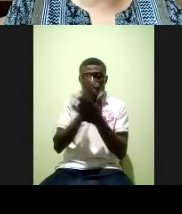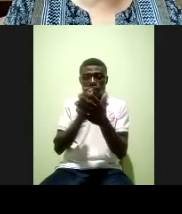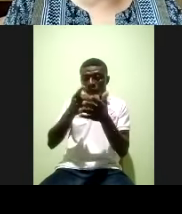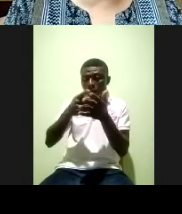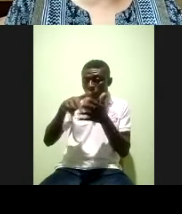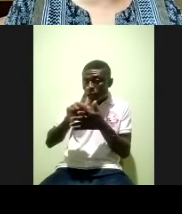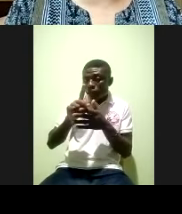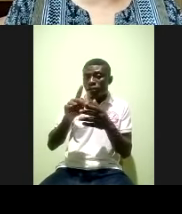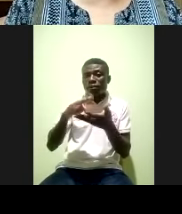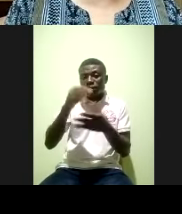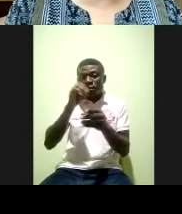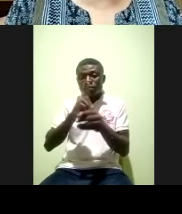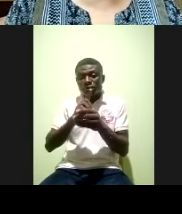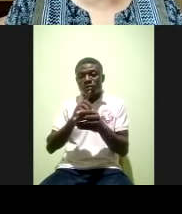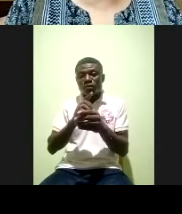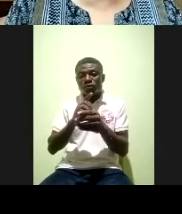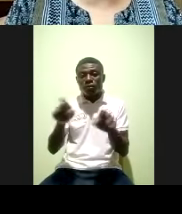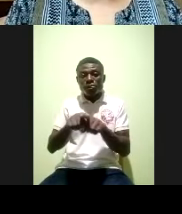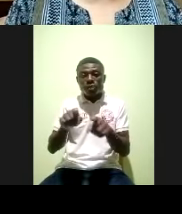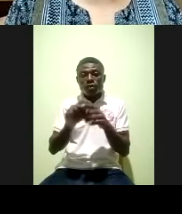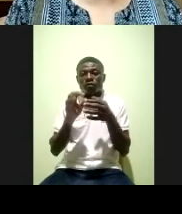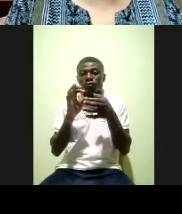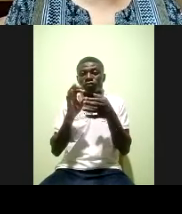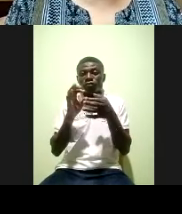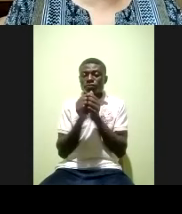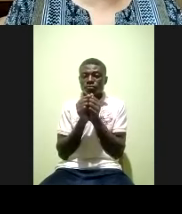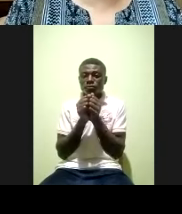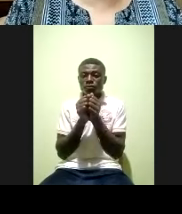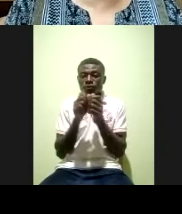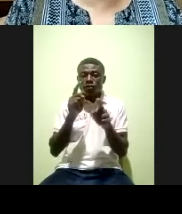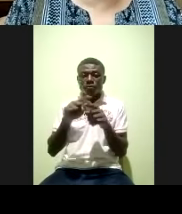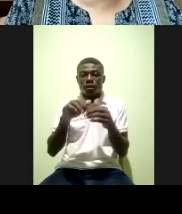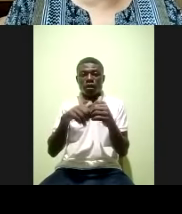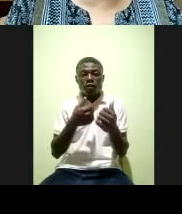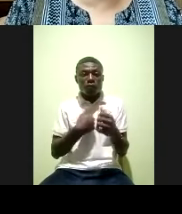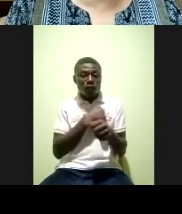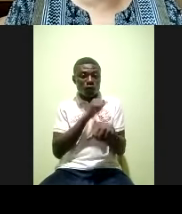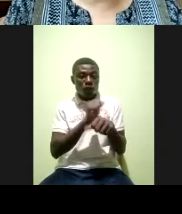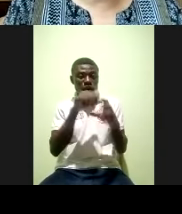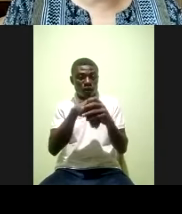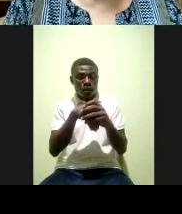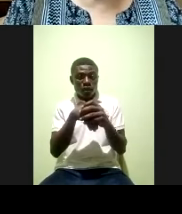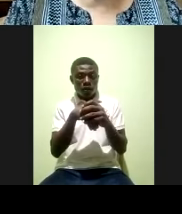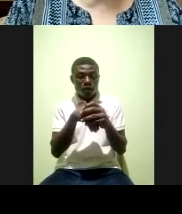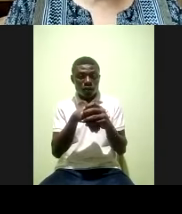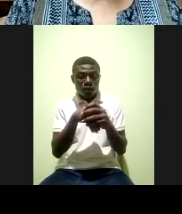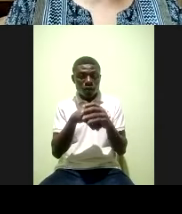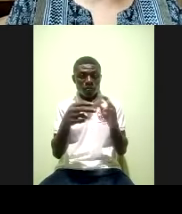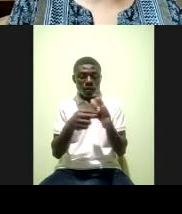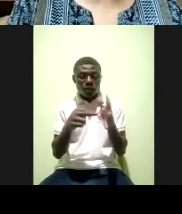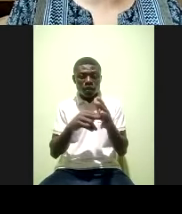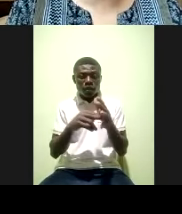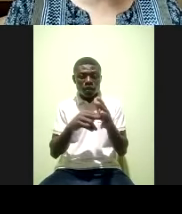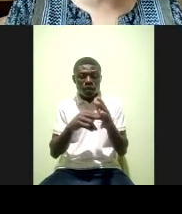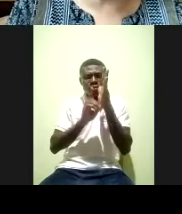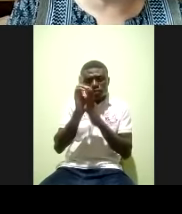nonverbal learning disabilities is also connected with the perceptual motor areas of development, but there is